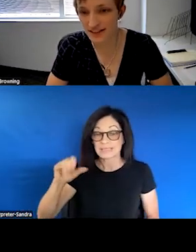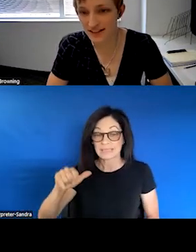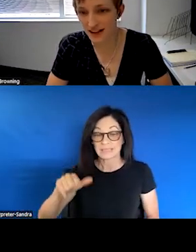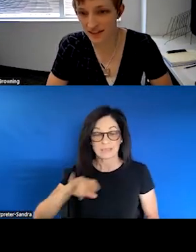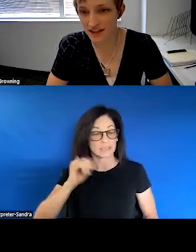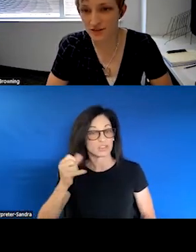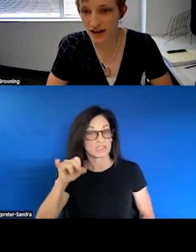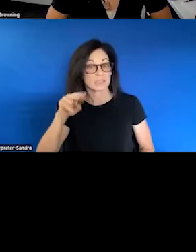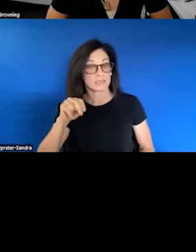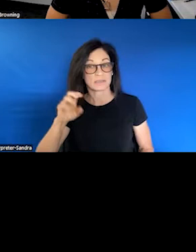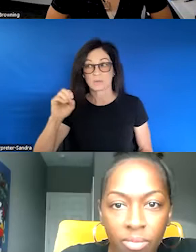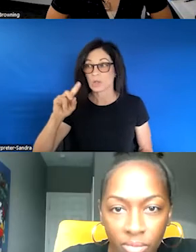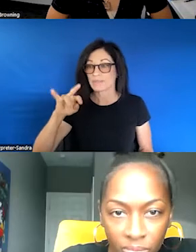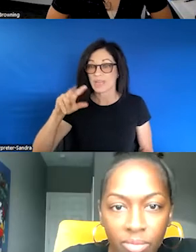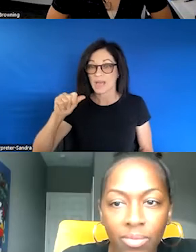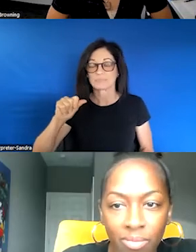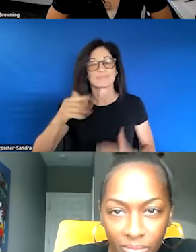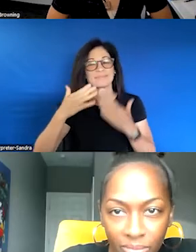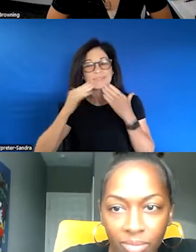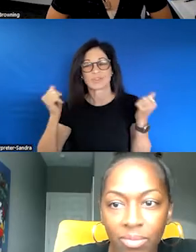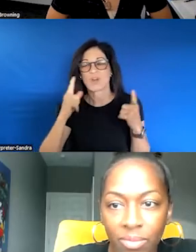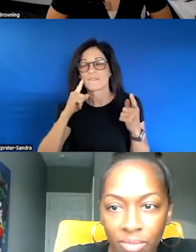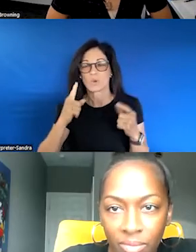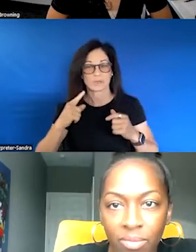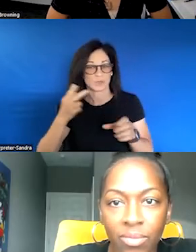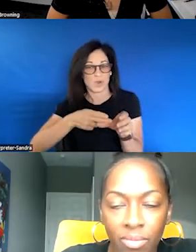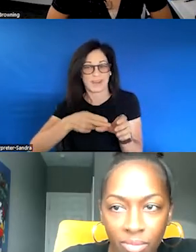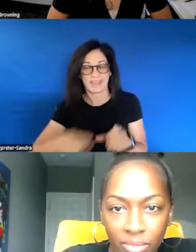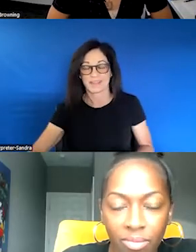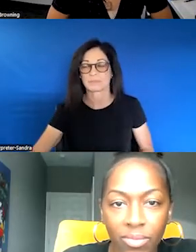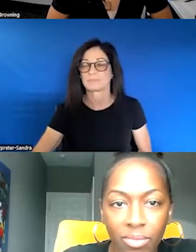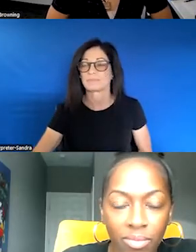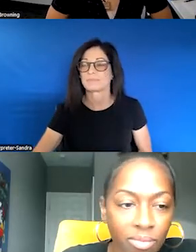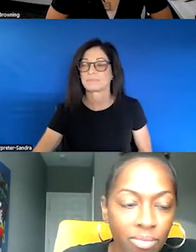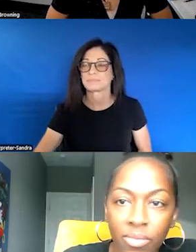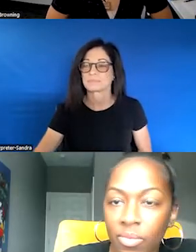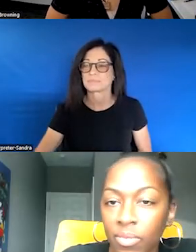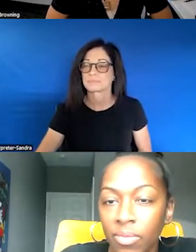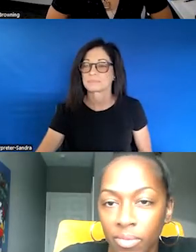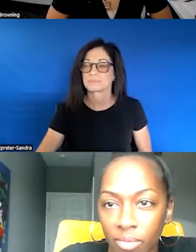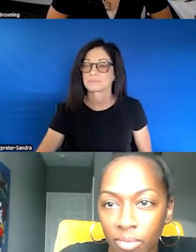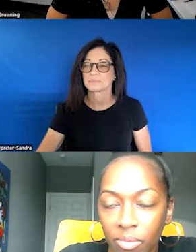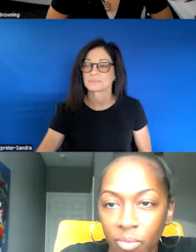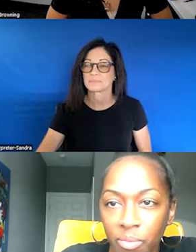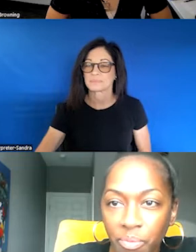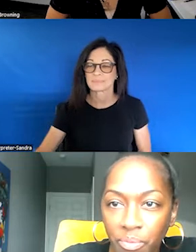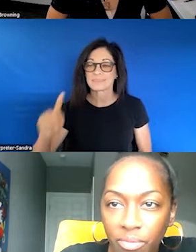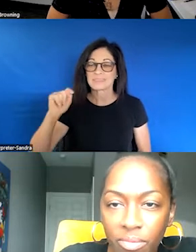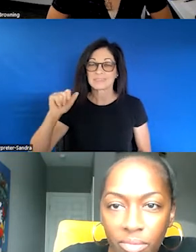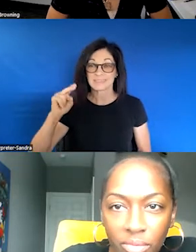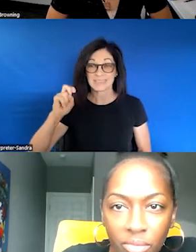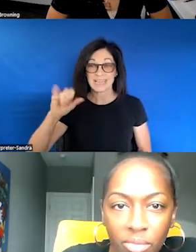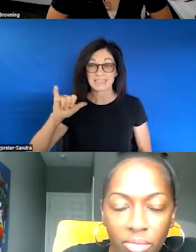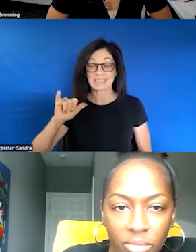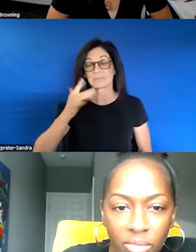Olivia, thank you guys for joining for this. Tansy, would love to turn it to you first, just for any